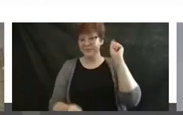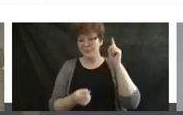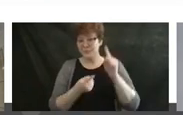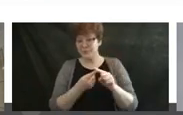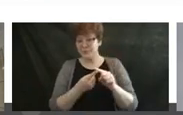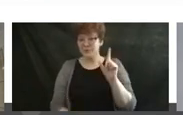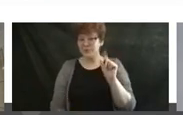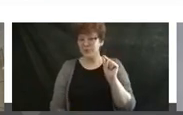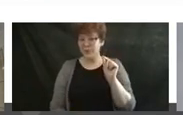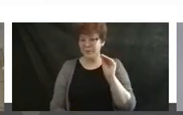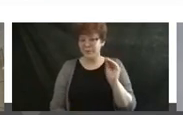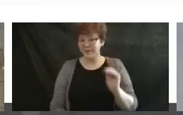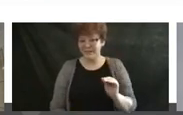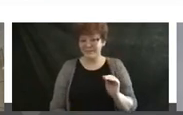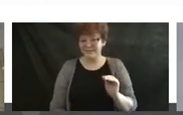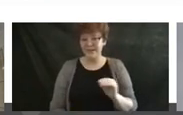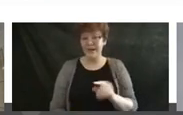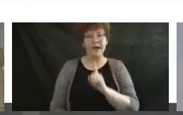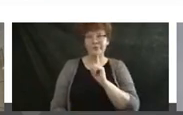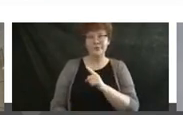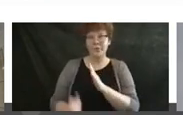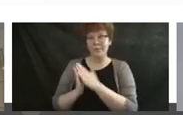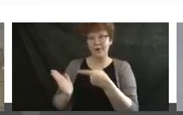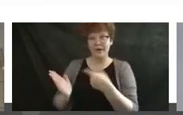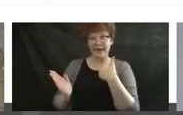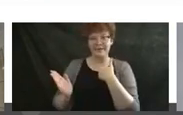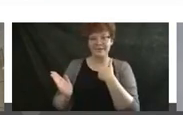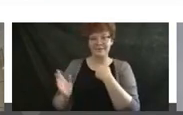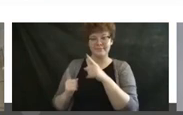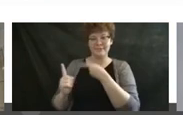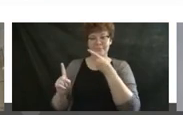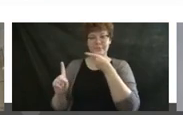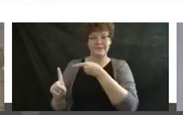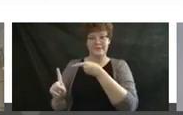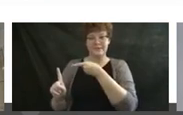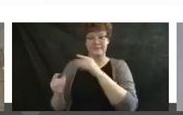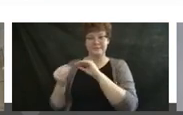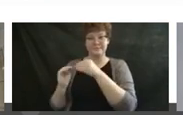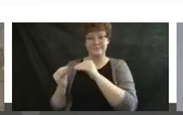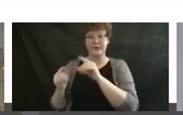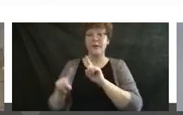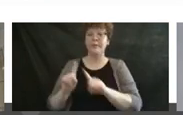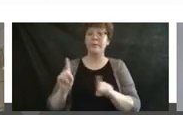book probably has something very specific, but it has to do with the size of the flower that I made.